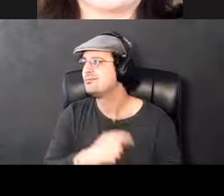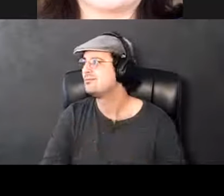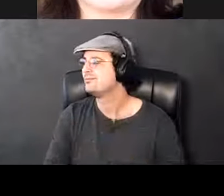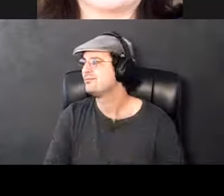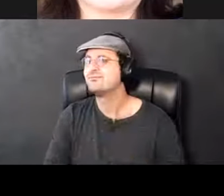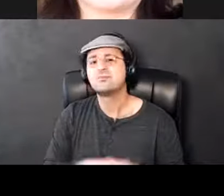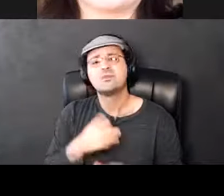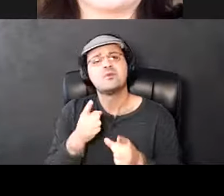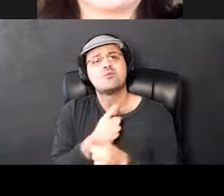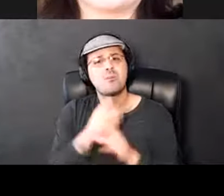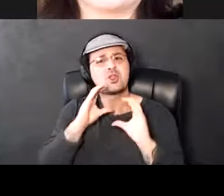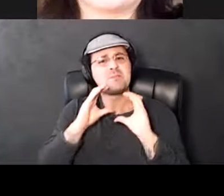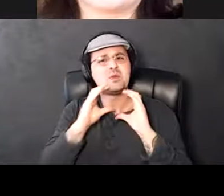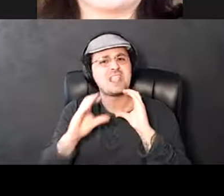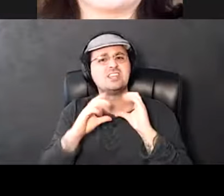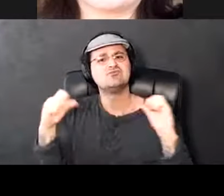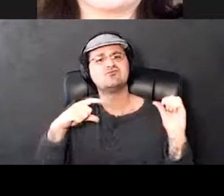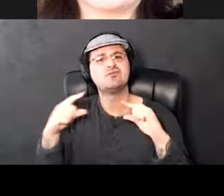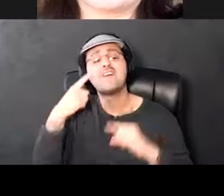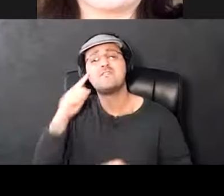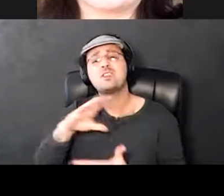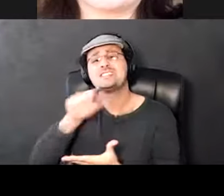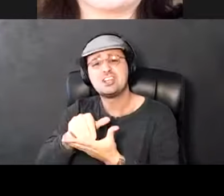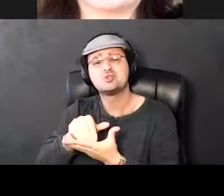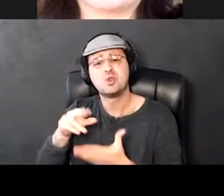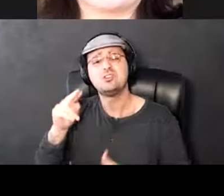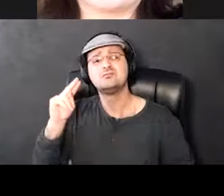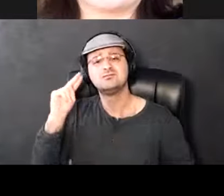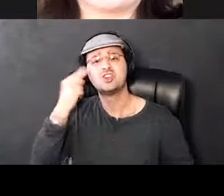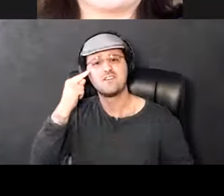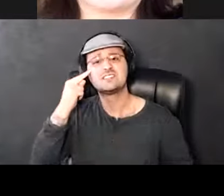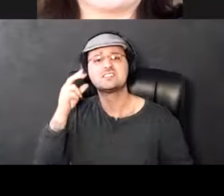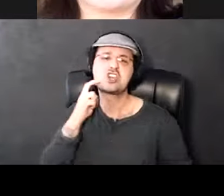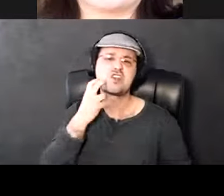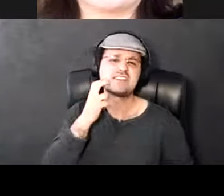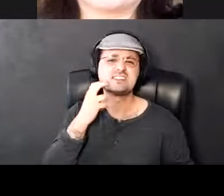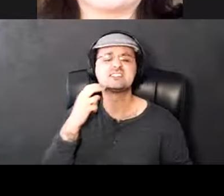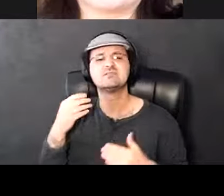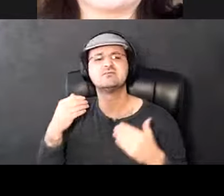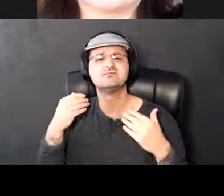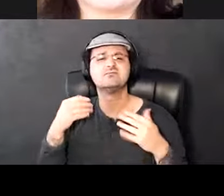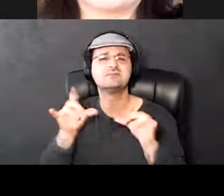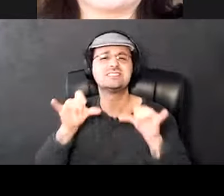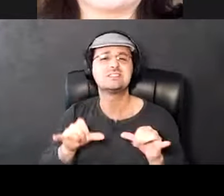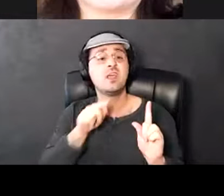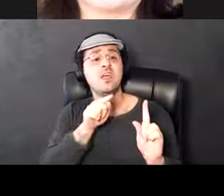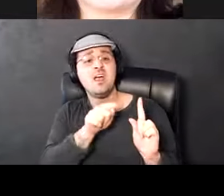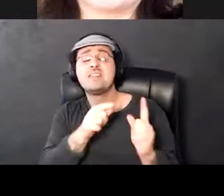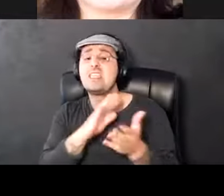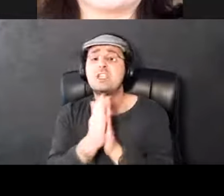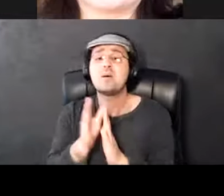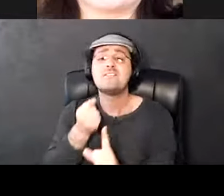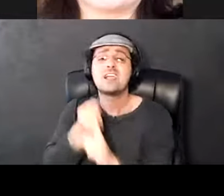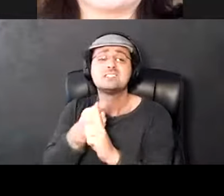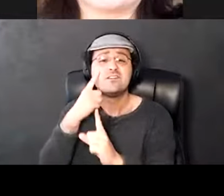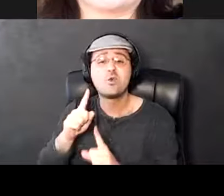proper communication in the central nervous system. These are the cell types that are affected in multiple sclerosis.